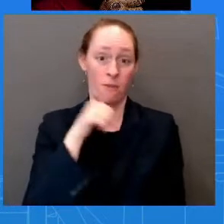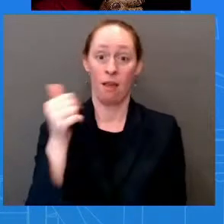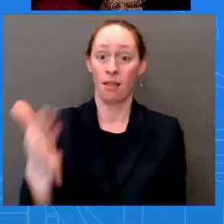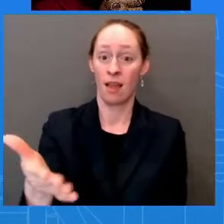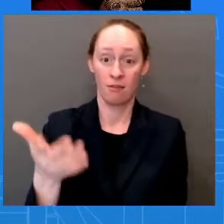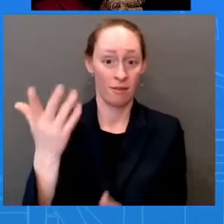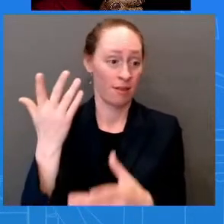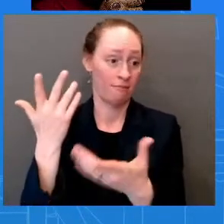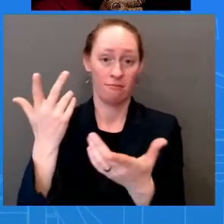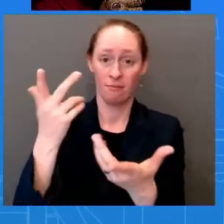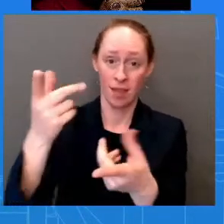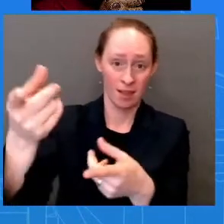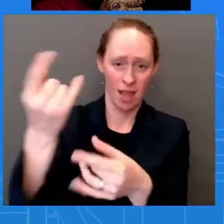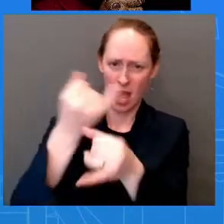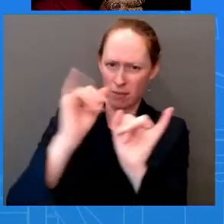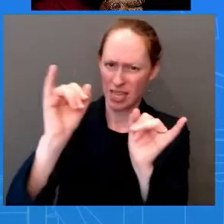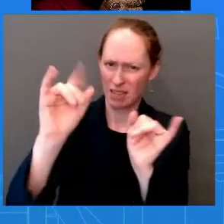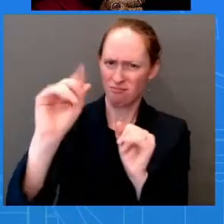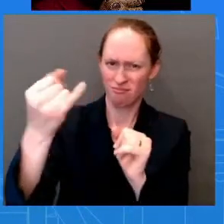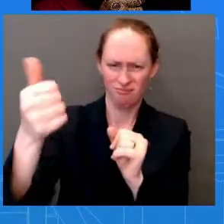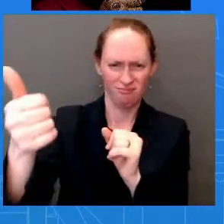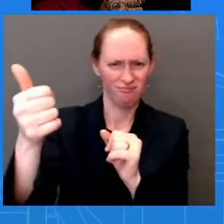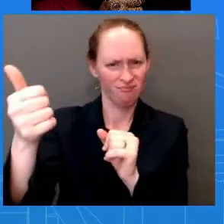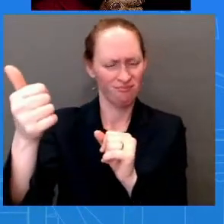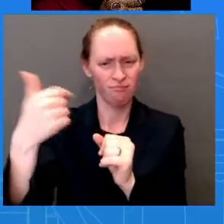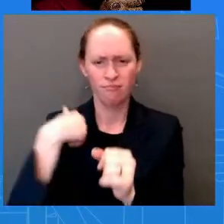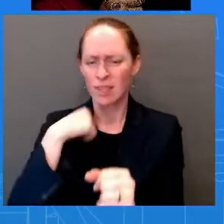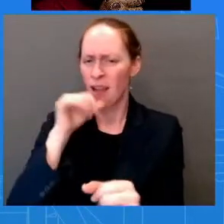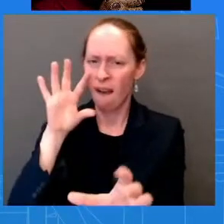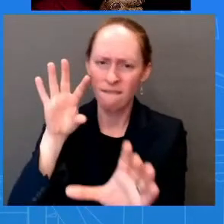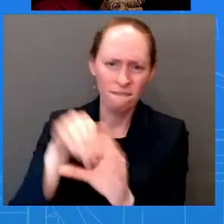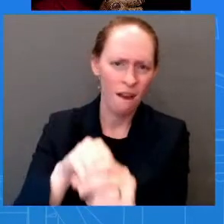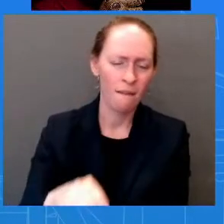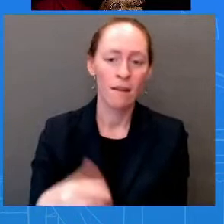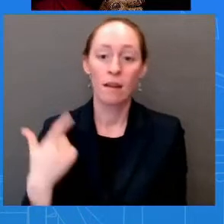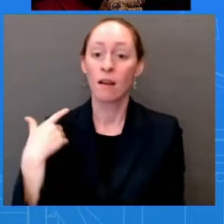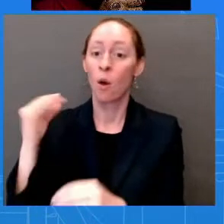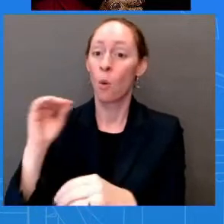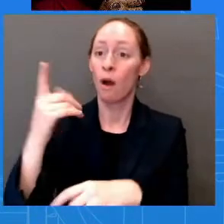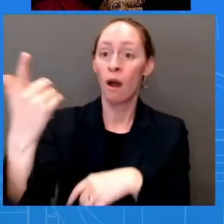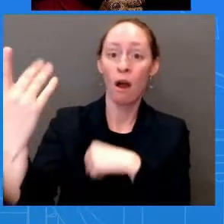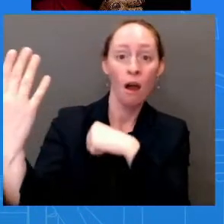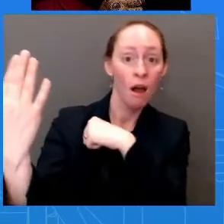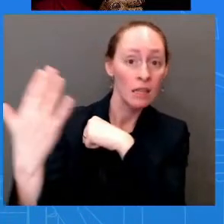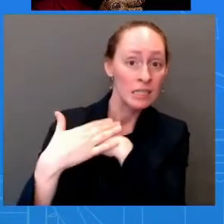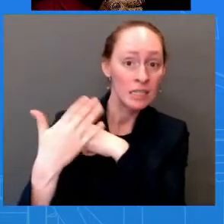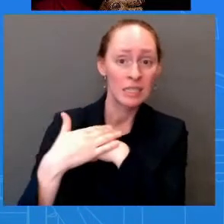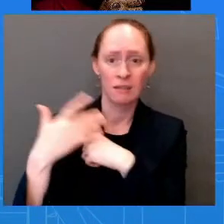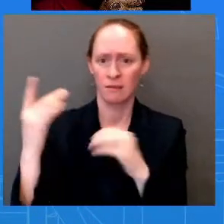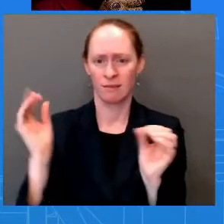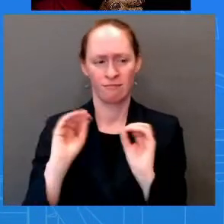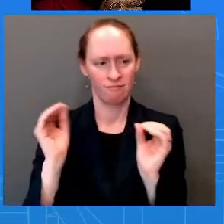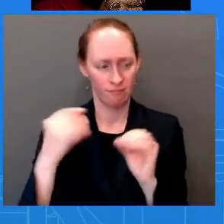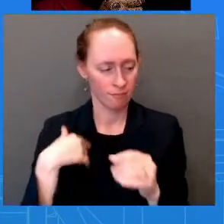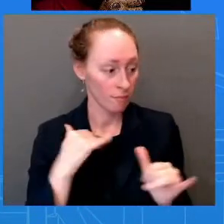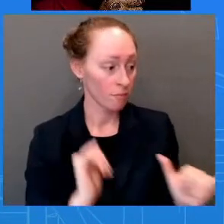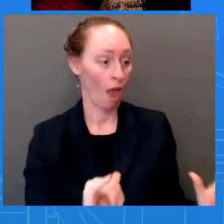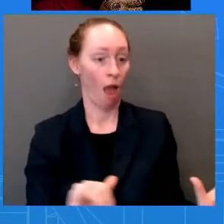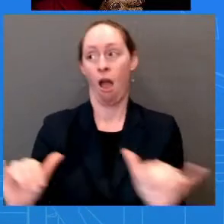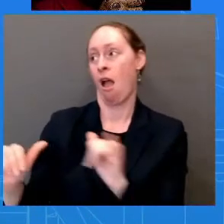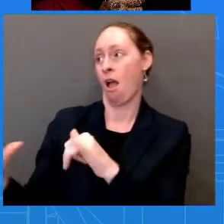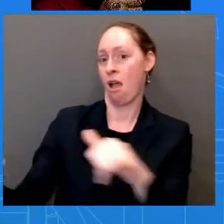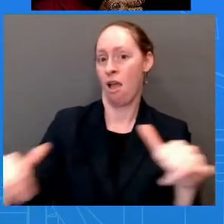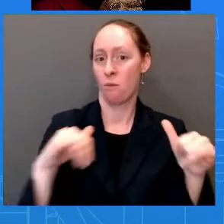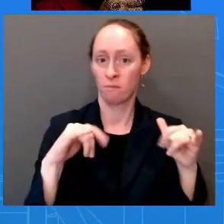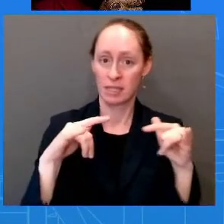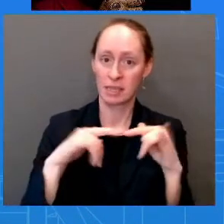We were not forewarned. We learned just like you all did. And then lastly, the president obviously turned 80 this weekend. It was